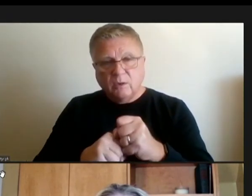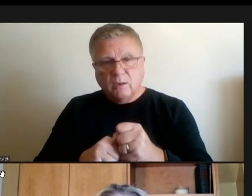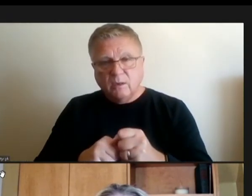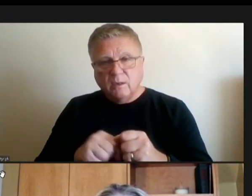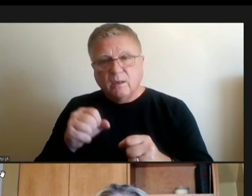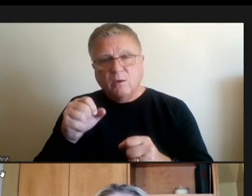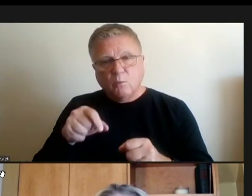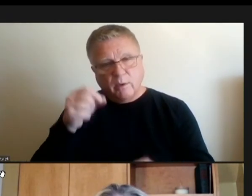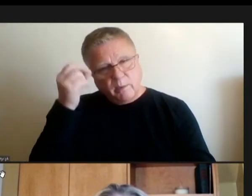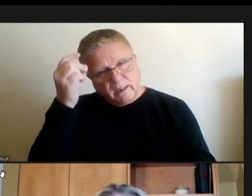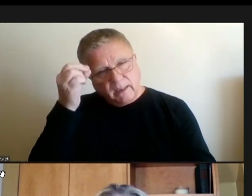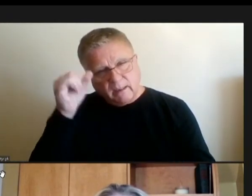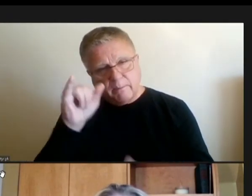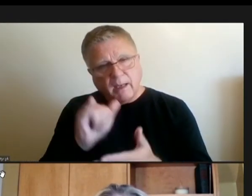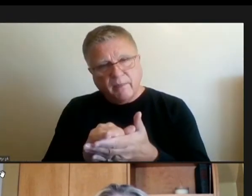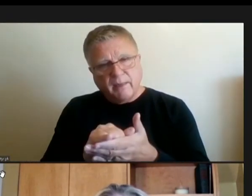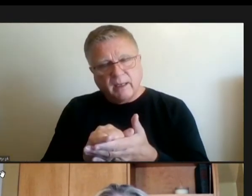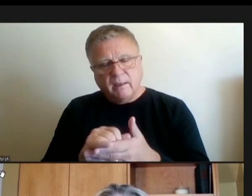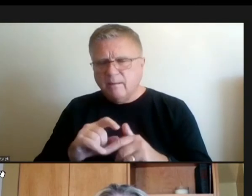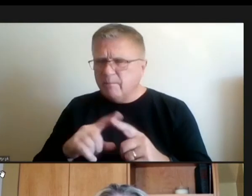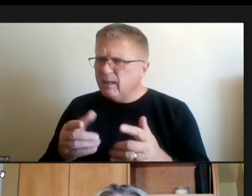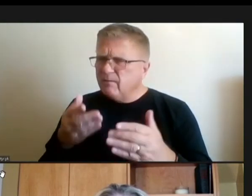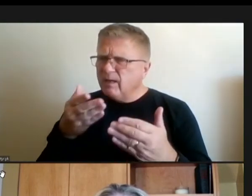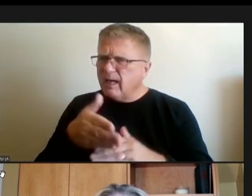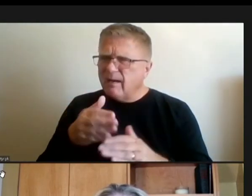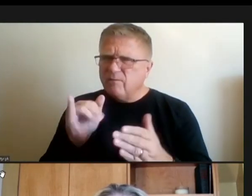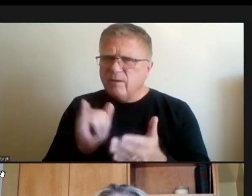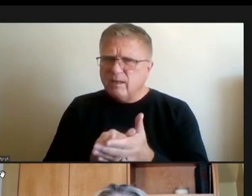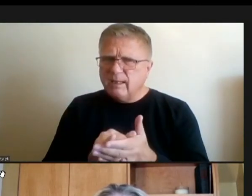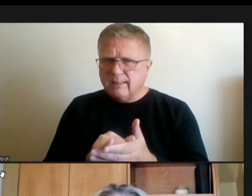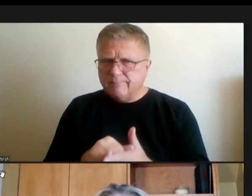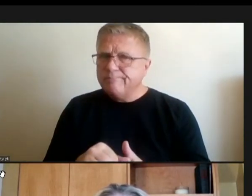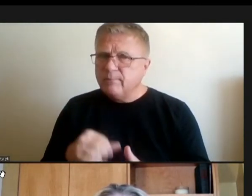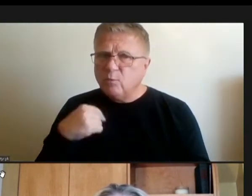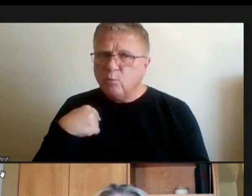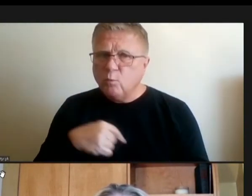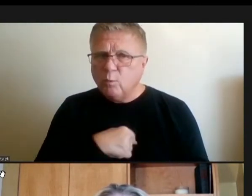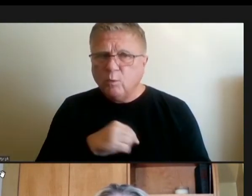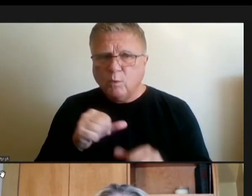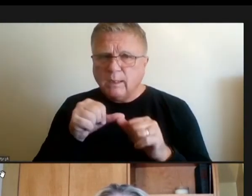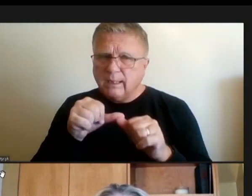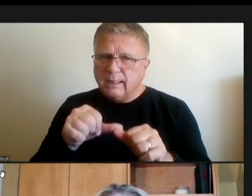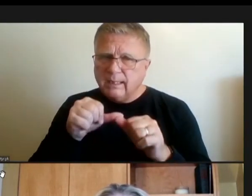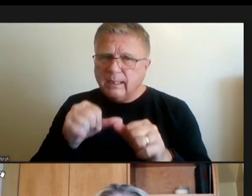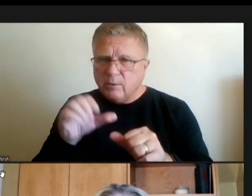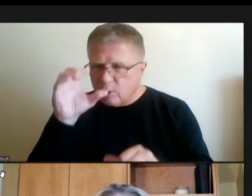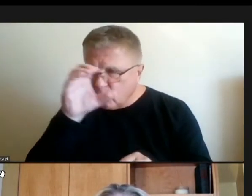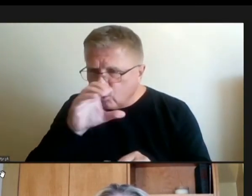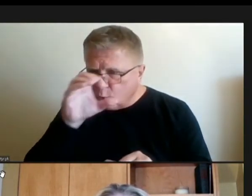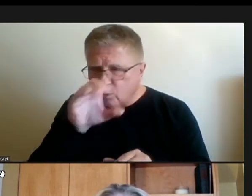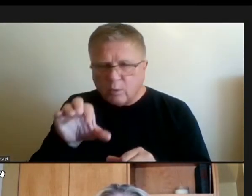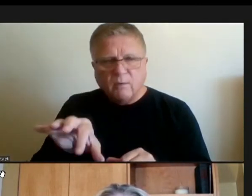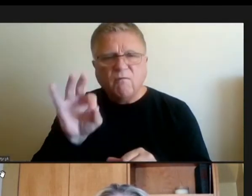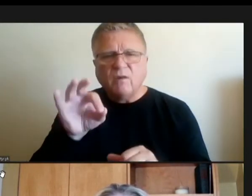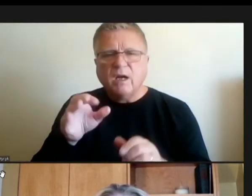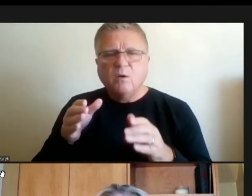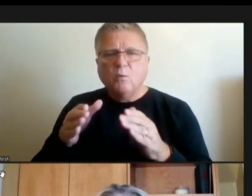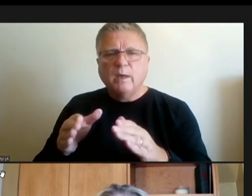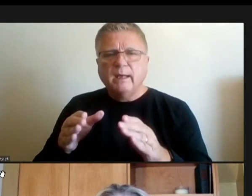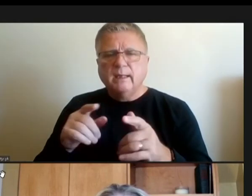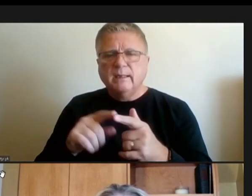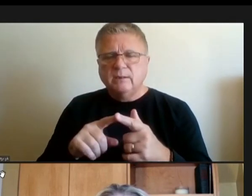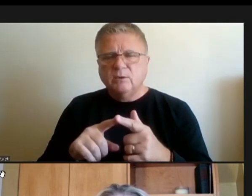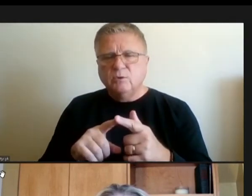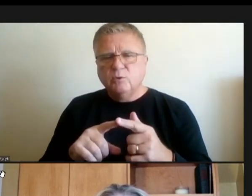into consideration. But even after that, we're going to continually look to ways to